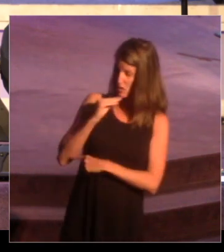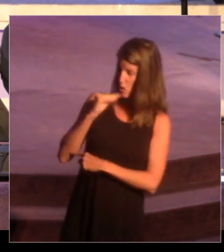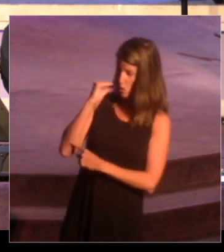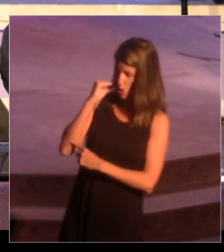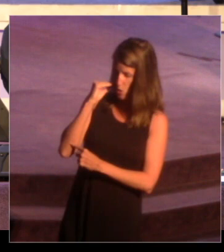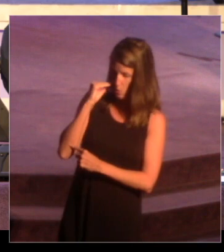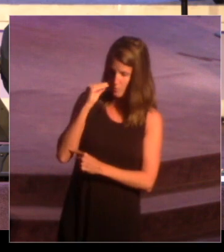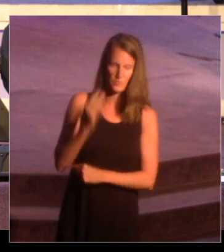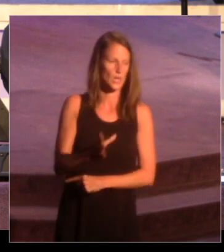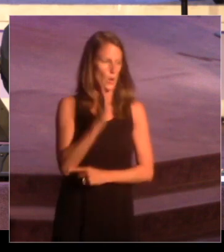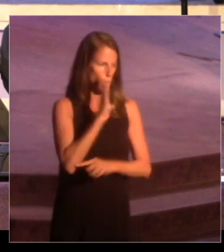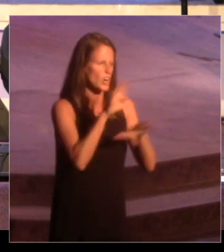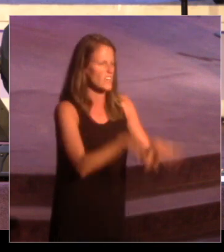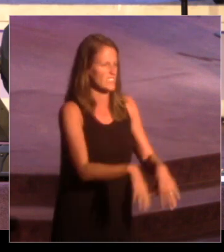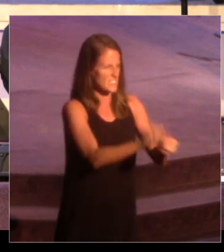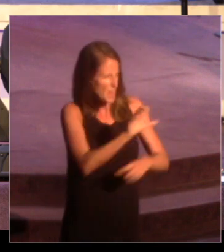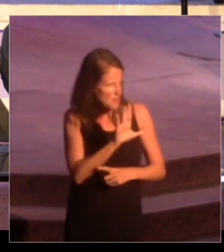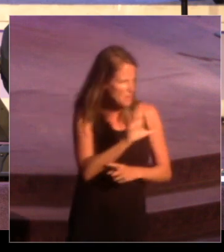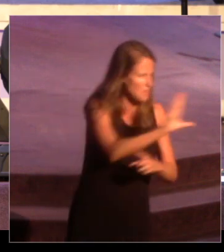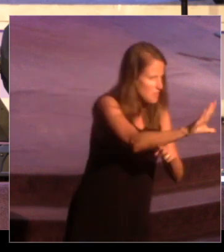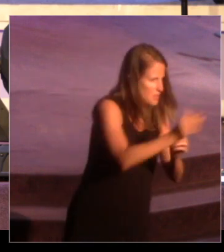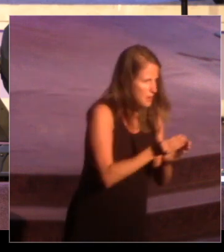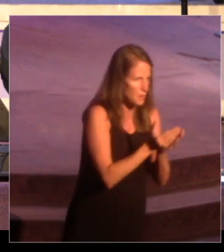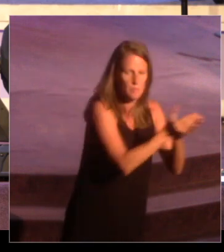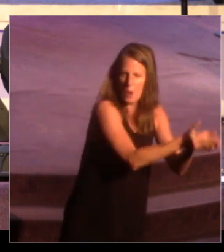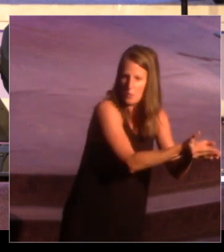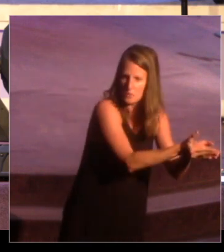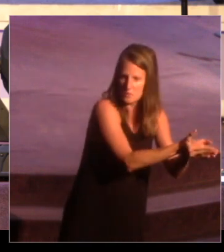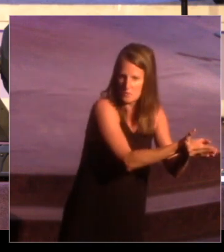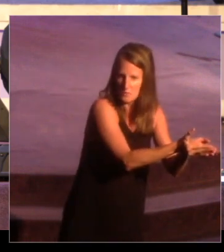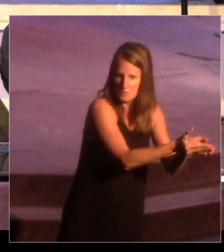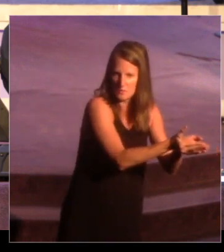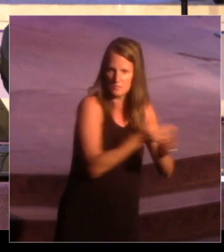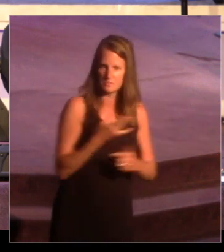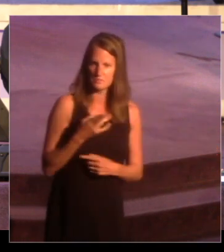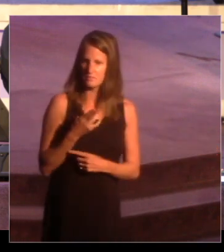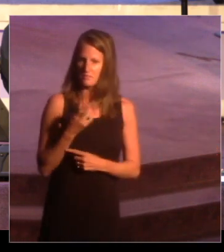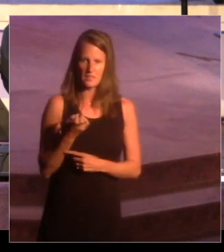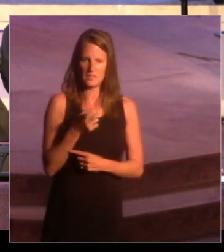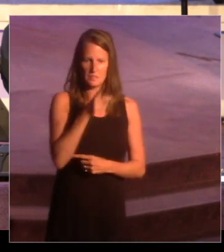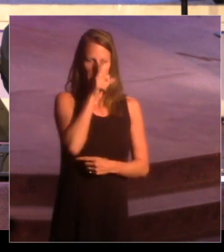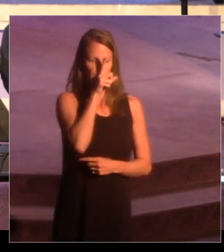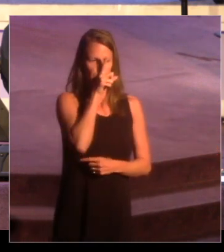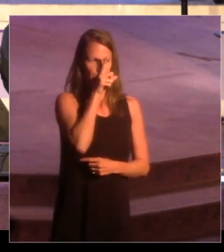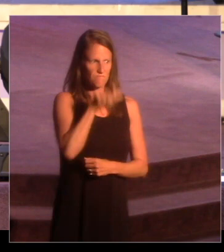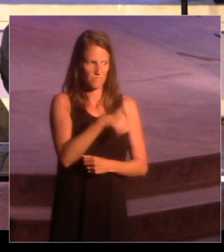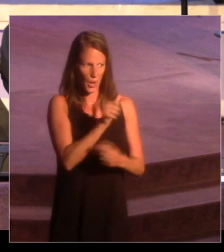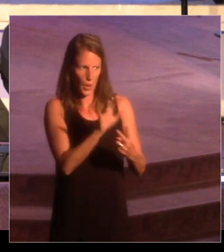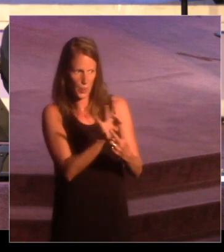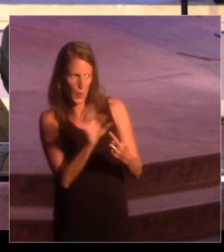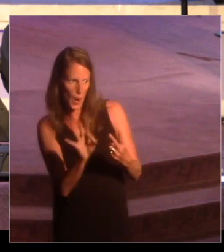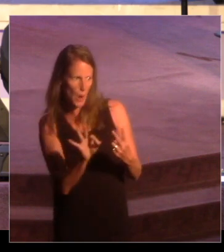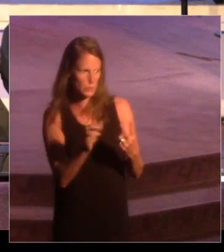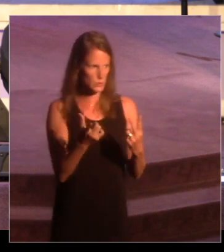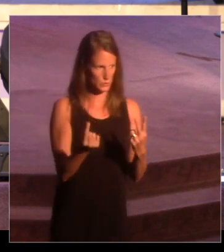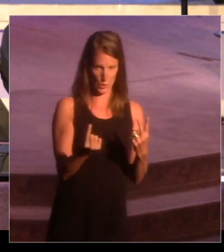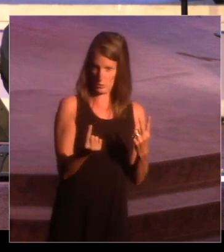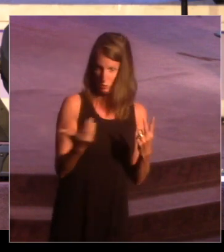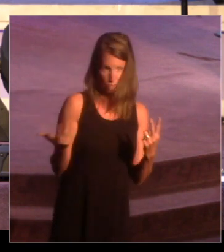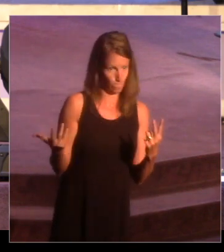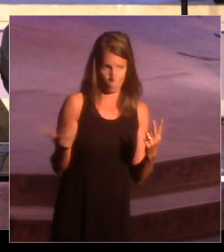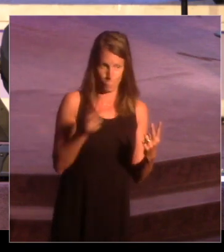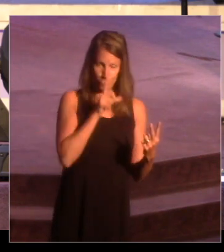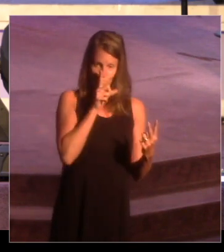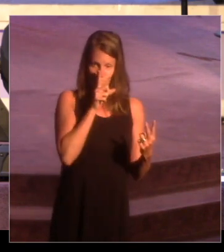it on their boats. We are going to do it on their boats. He left no other option. It was either